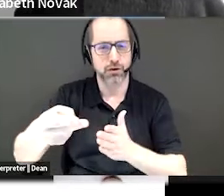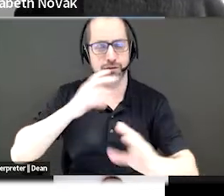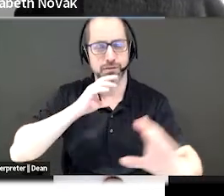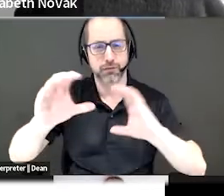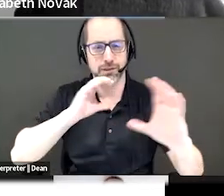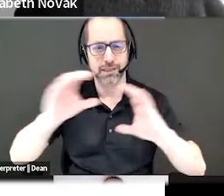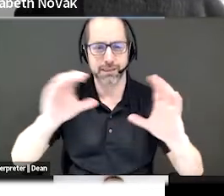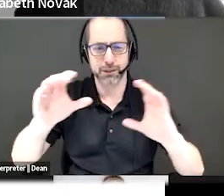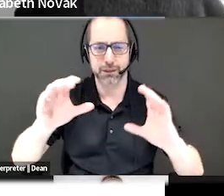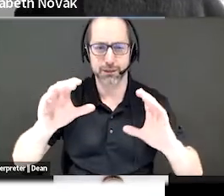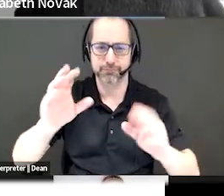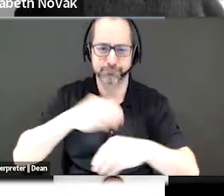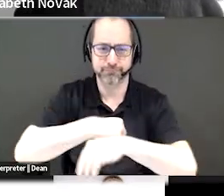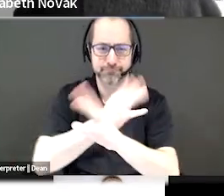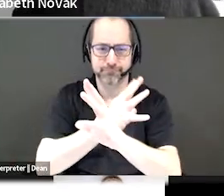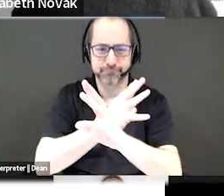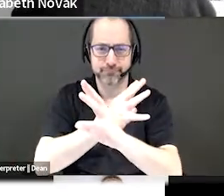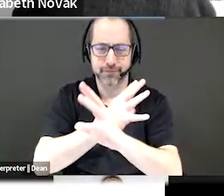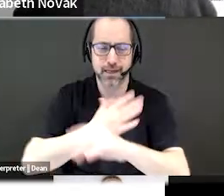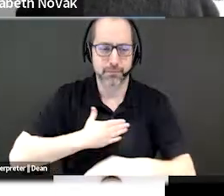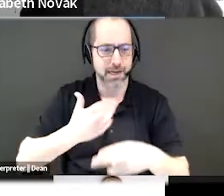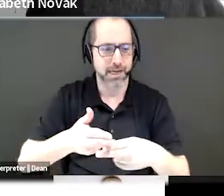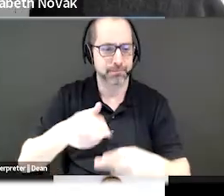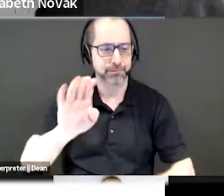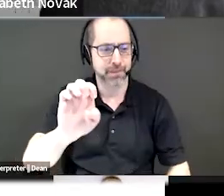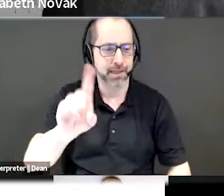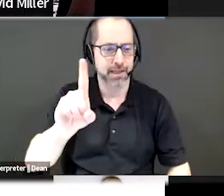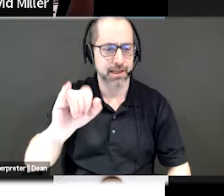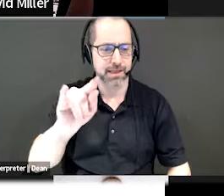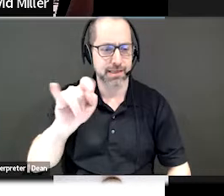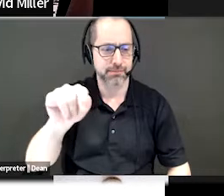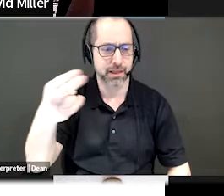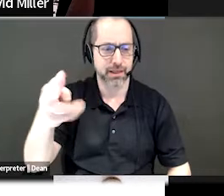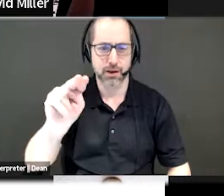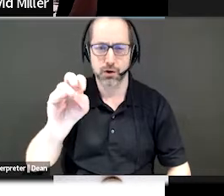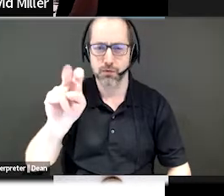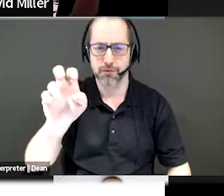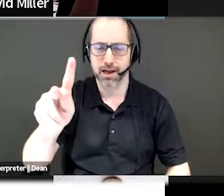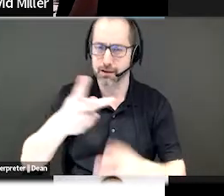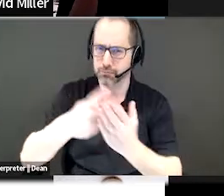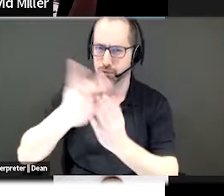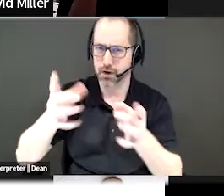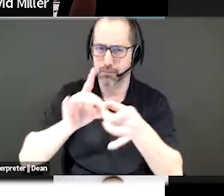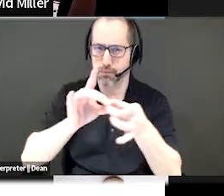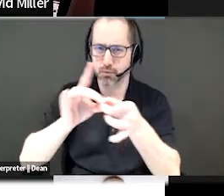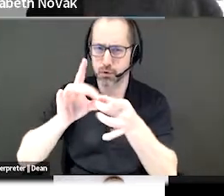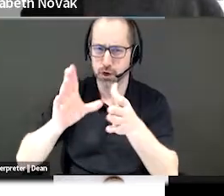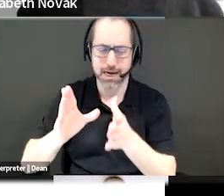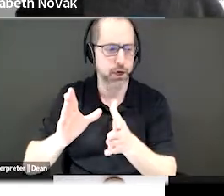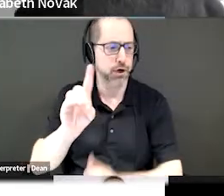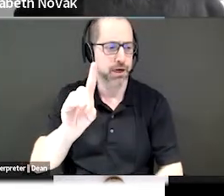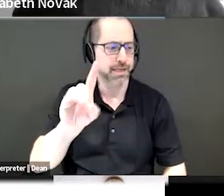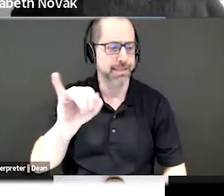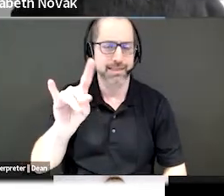Elizabeth Novak, and I am the program coordinator with the Discoverability Network. And today